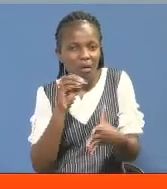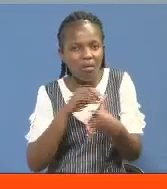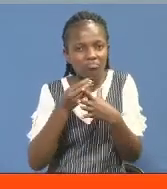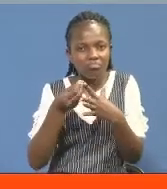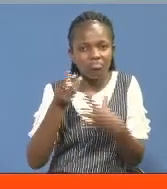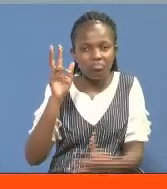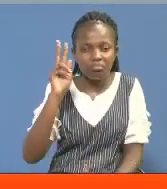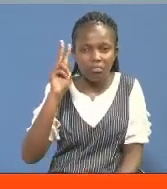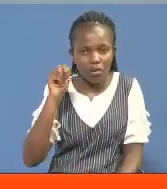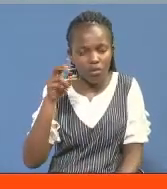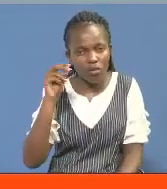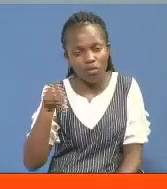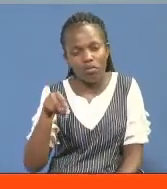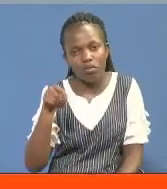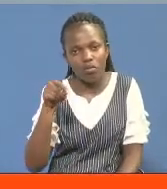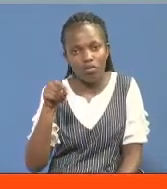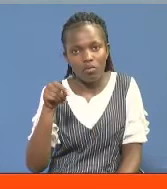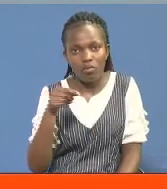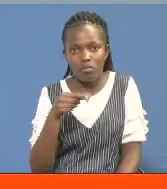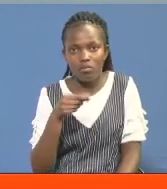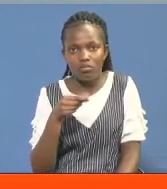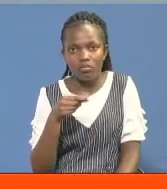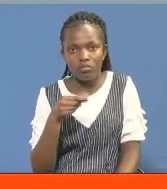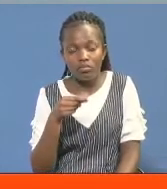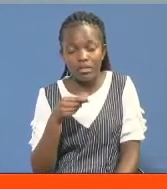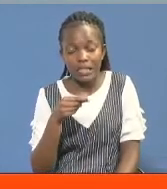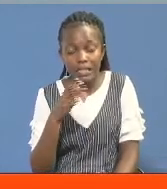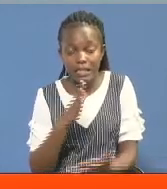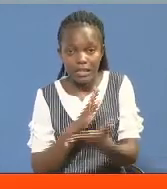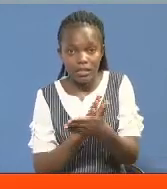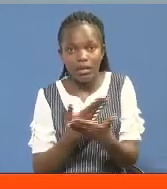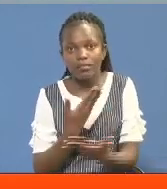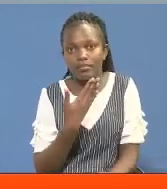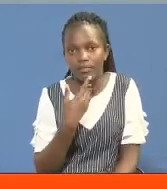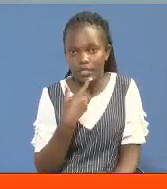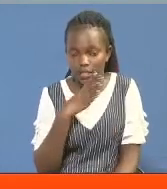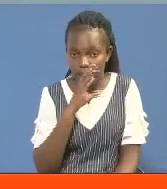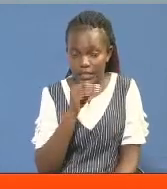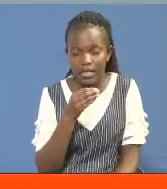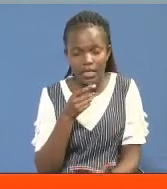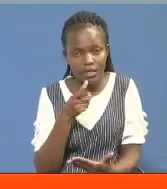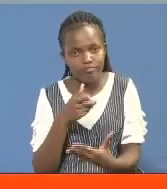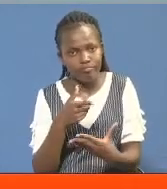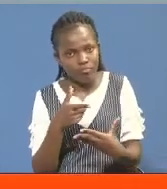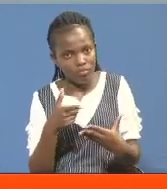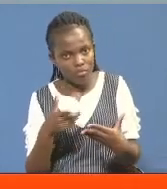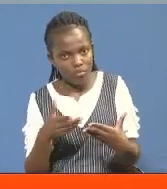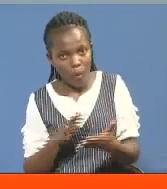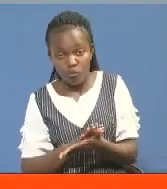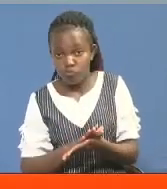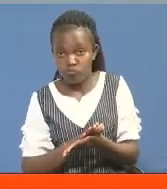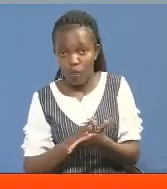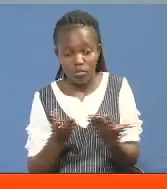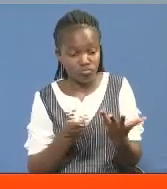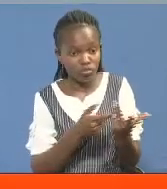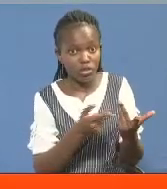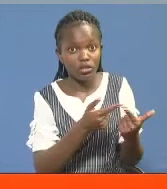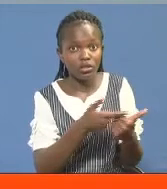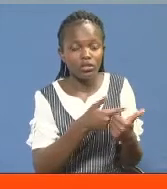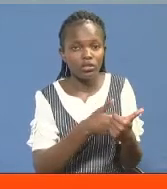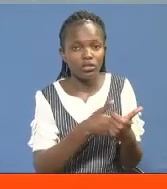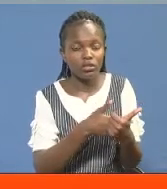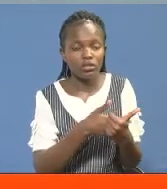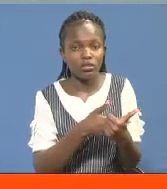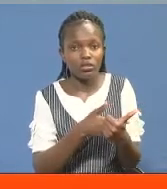question. Some have argued it should be multiple question because of what is in the BBI report, given that the